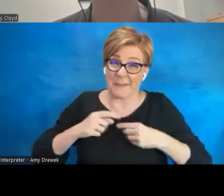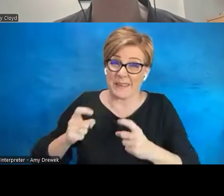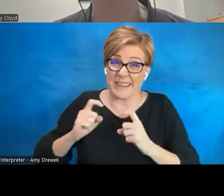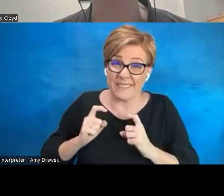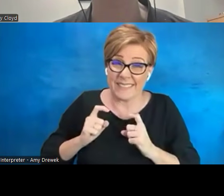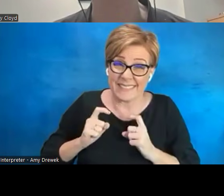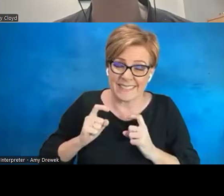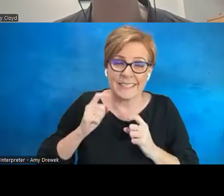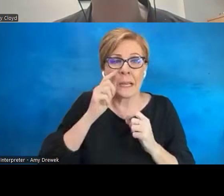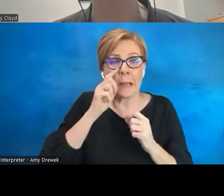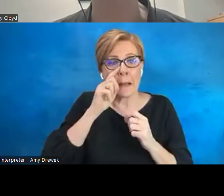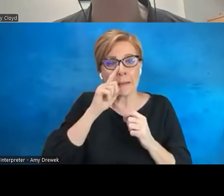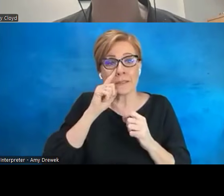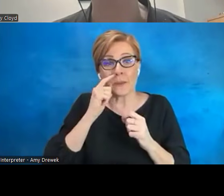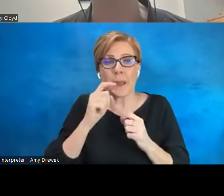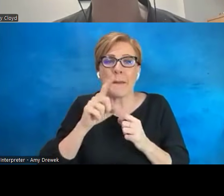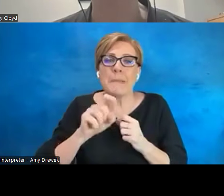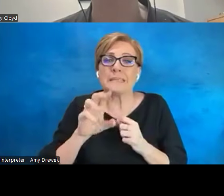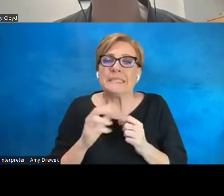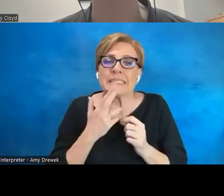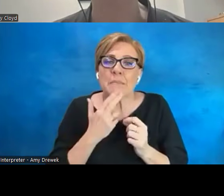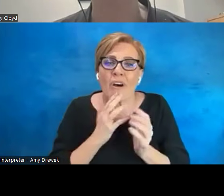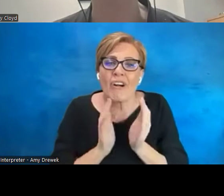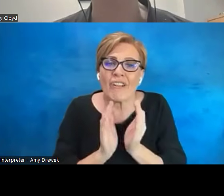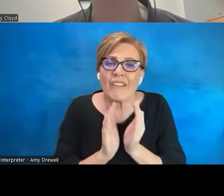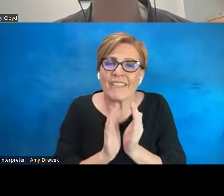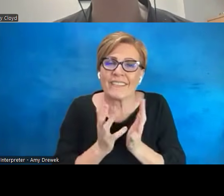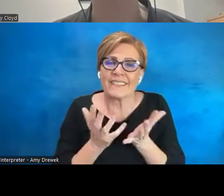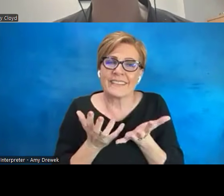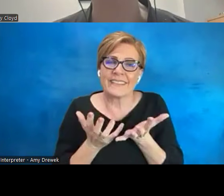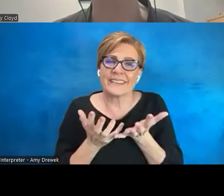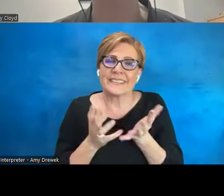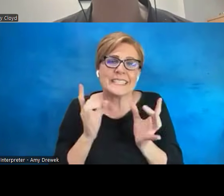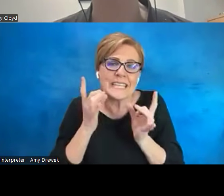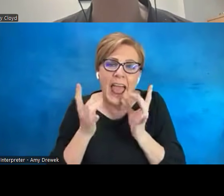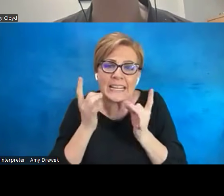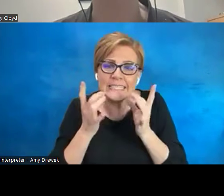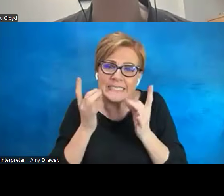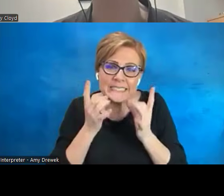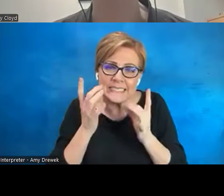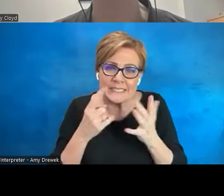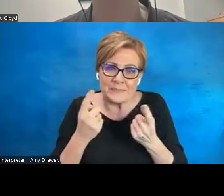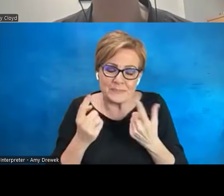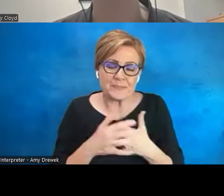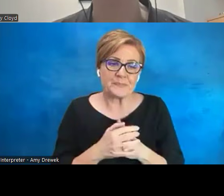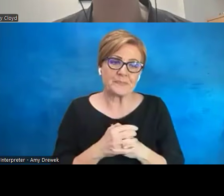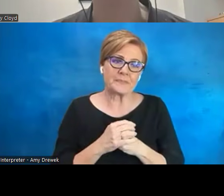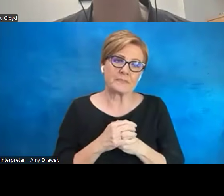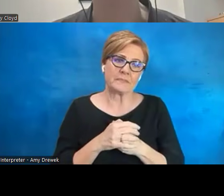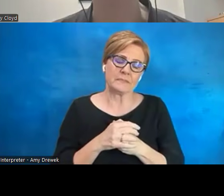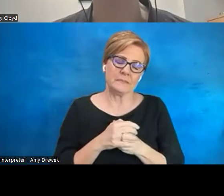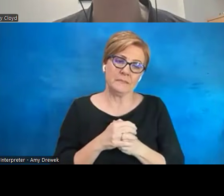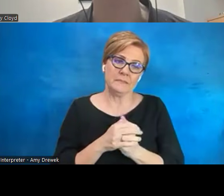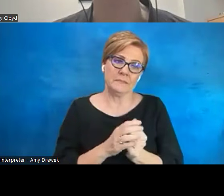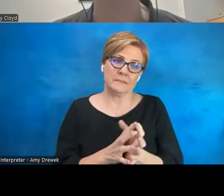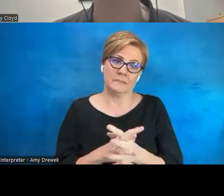And so it has to be, small, little snacks, things like that. Um, you know,